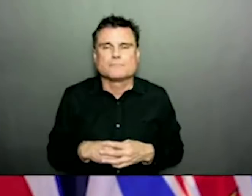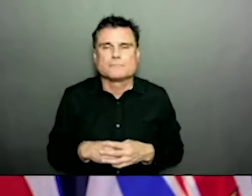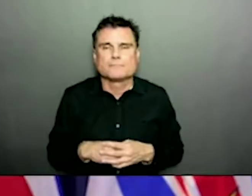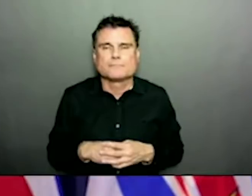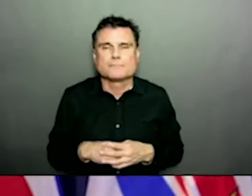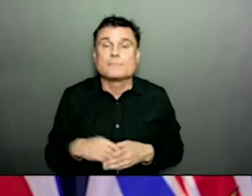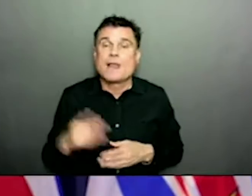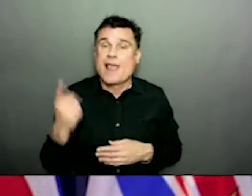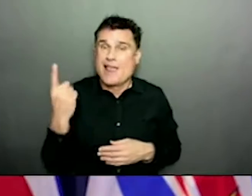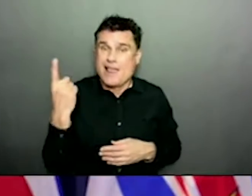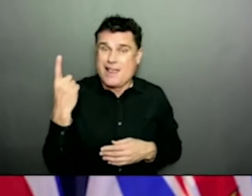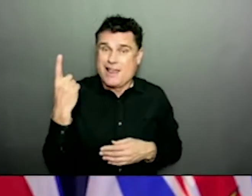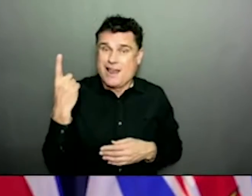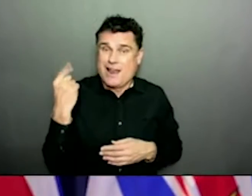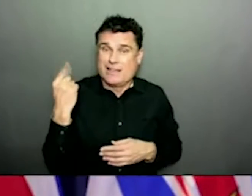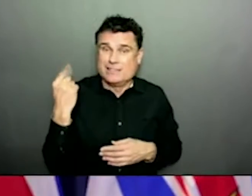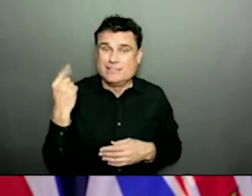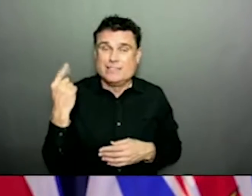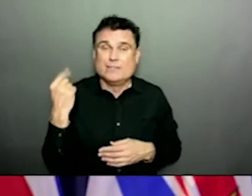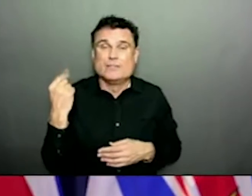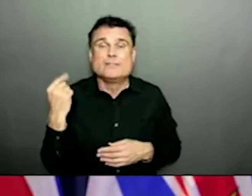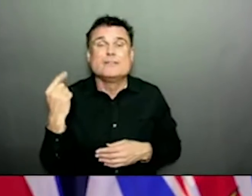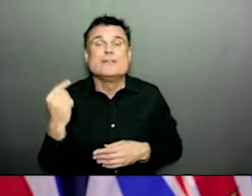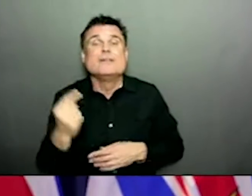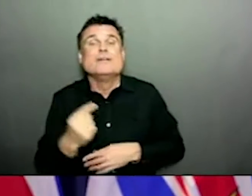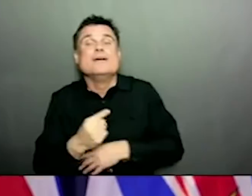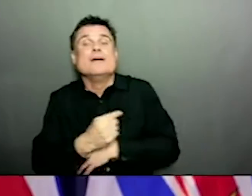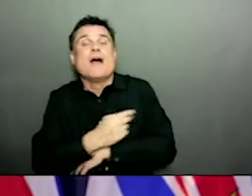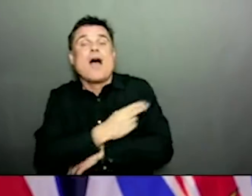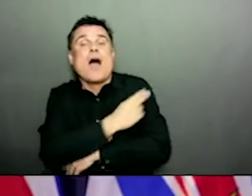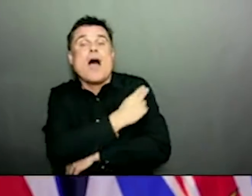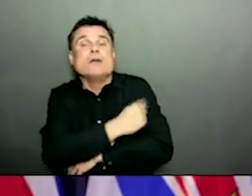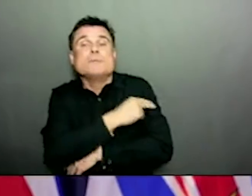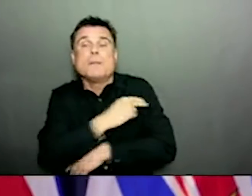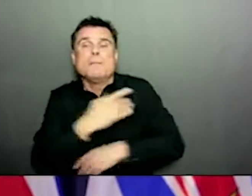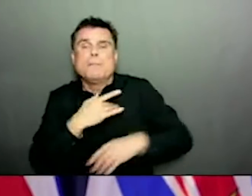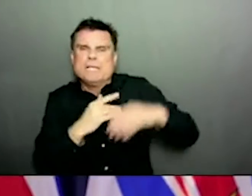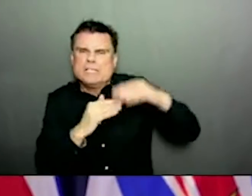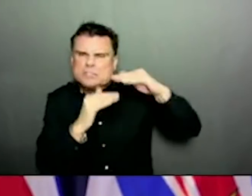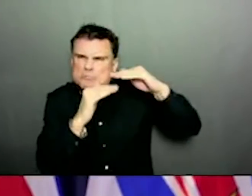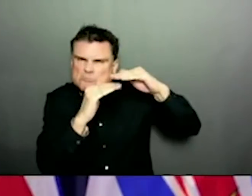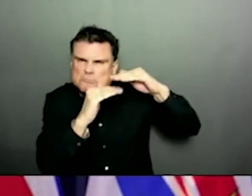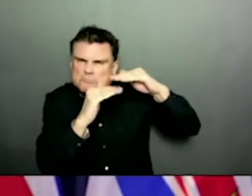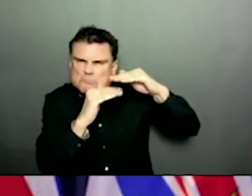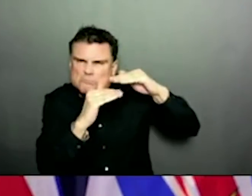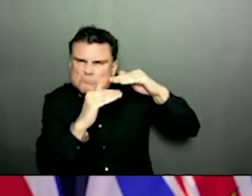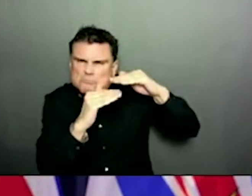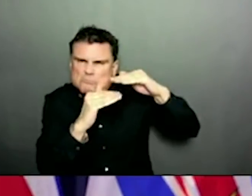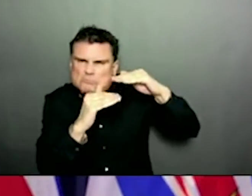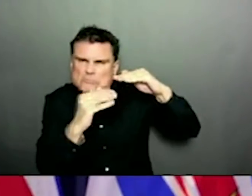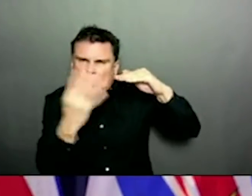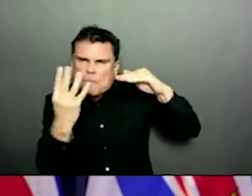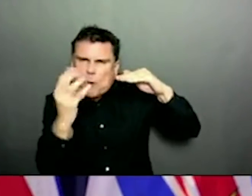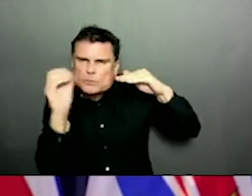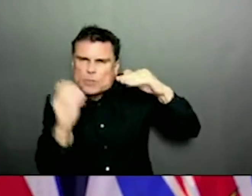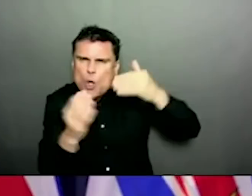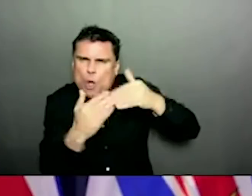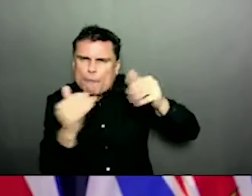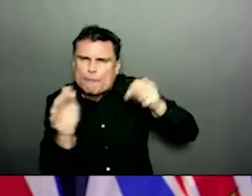over 104% of capacity. So we were adding new beds at that time. So apples to apples,